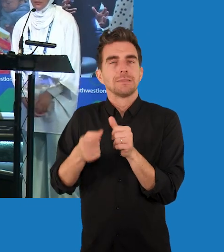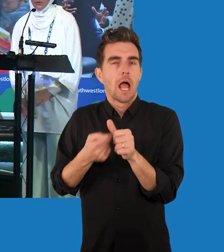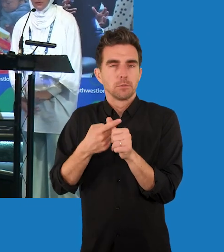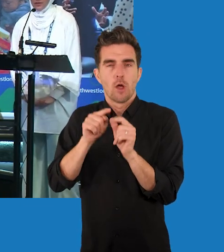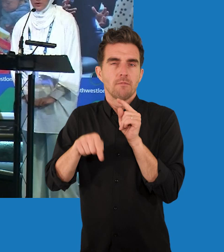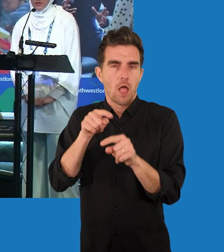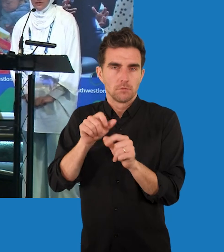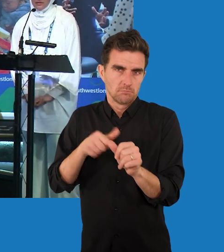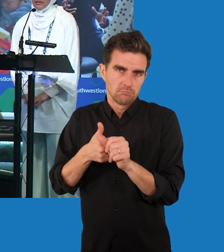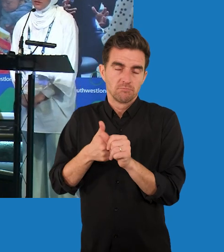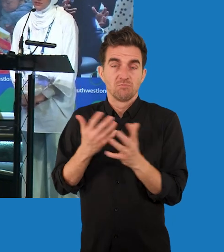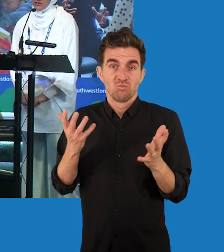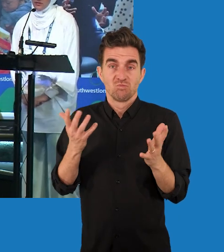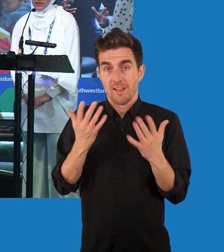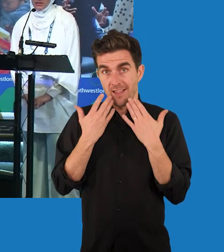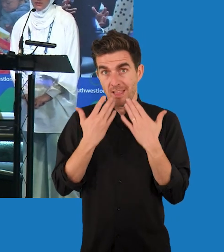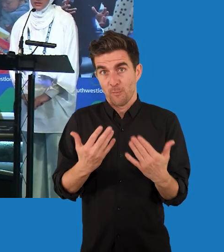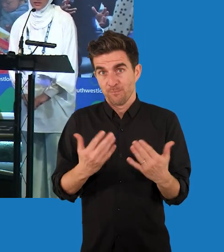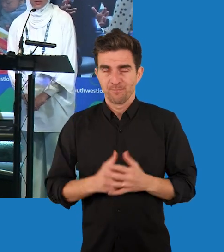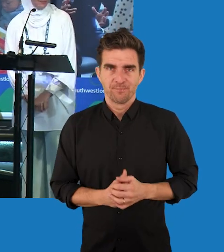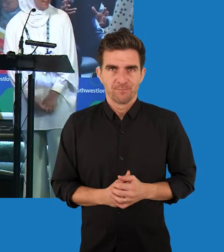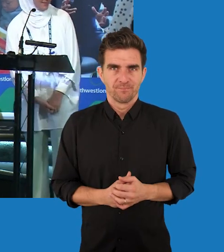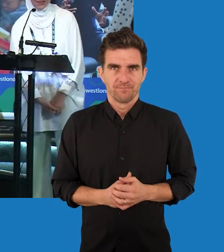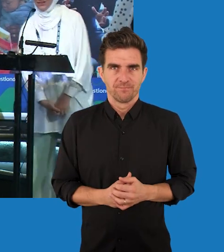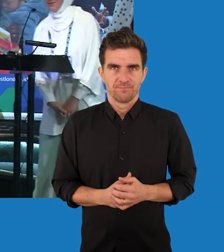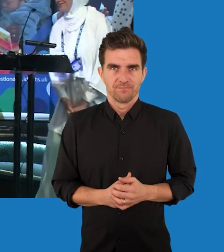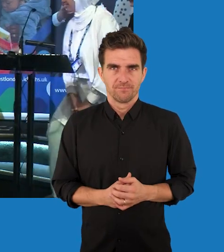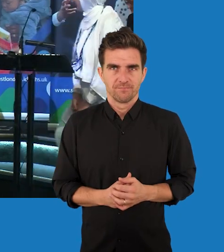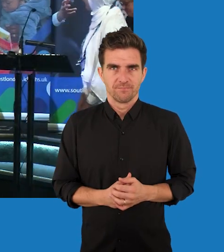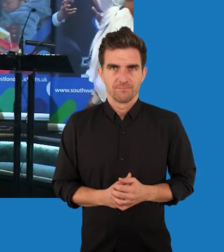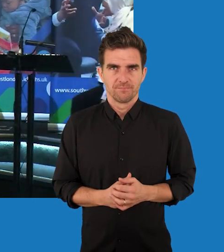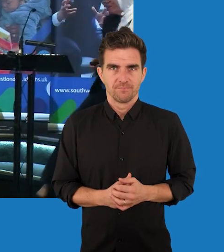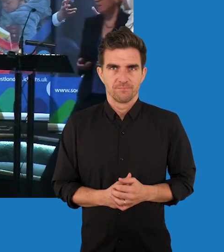from both the mental health services and the domestic violence services. Thank you.